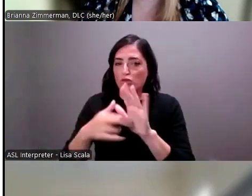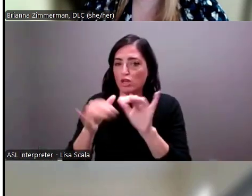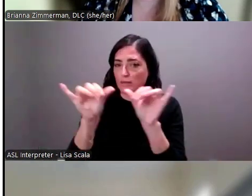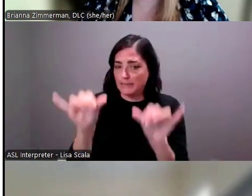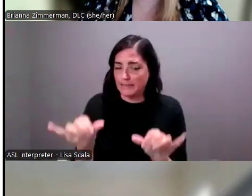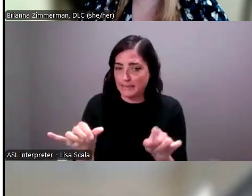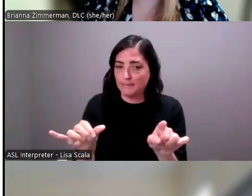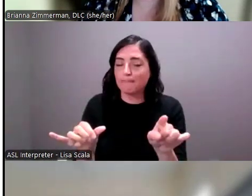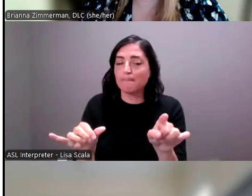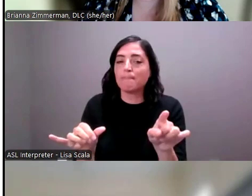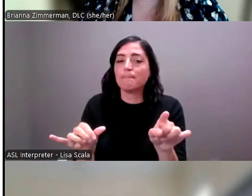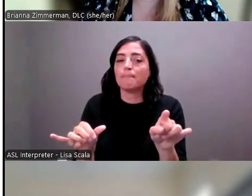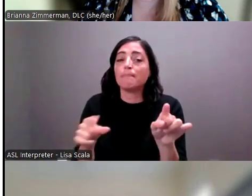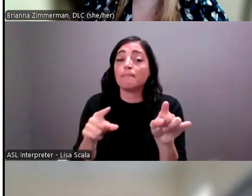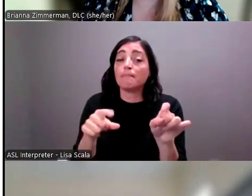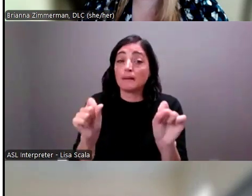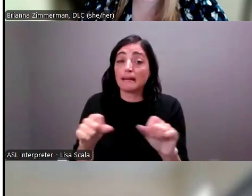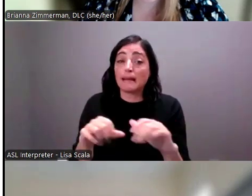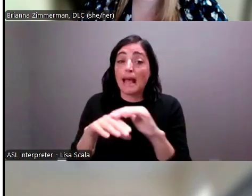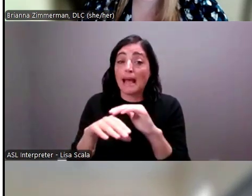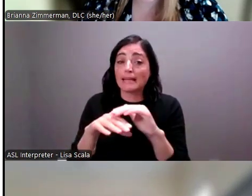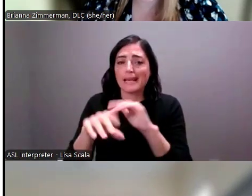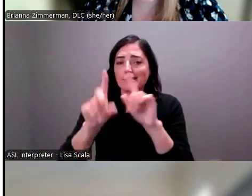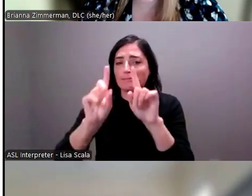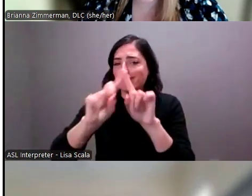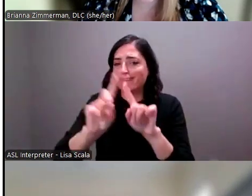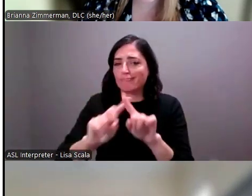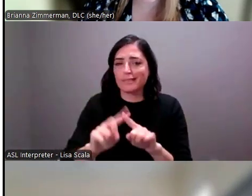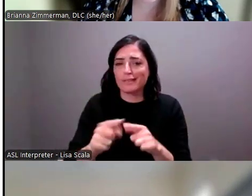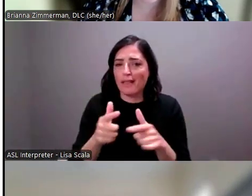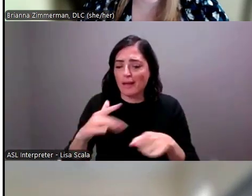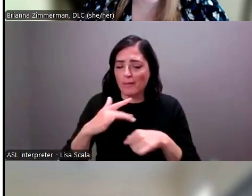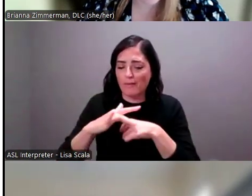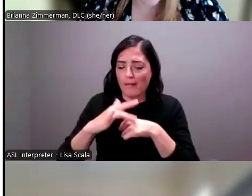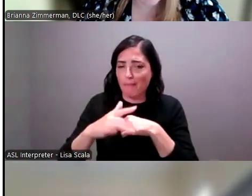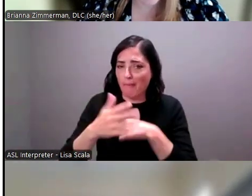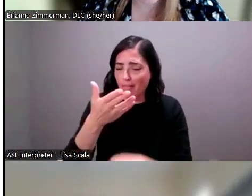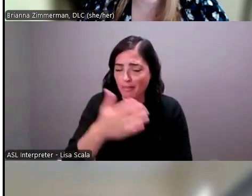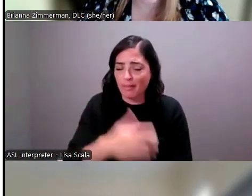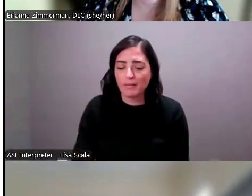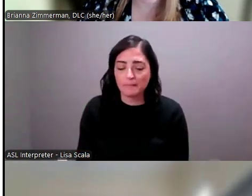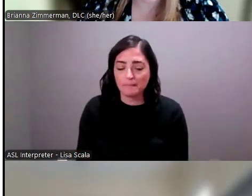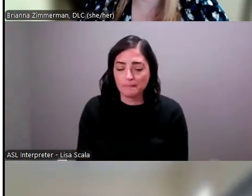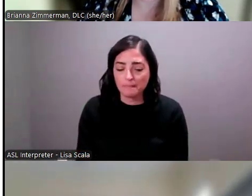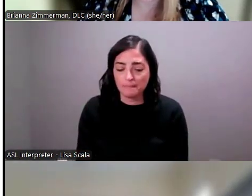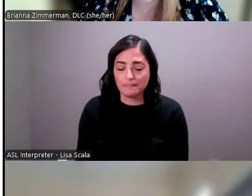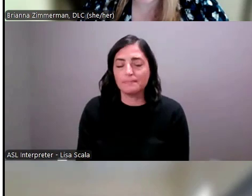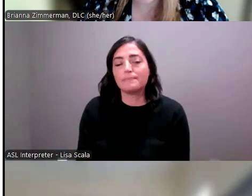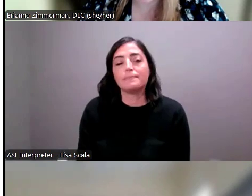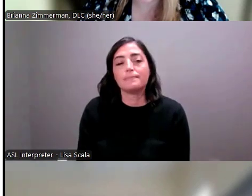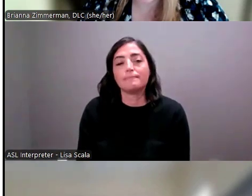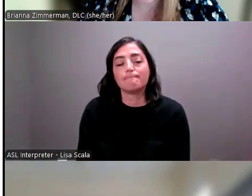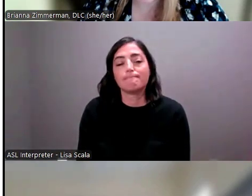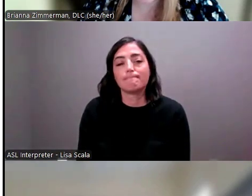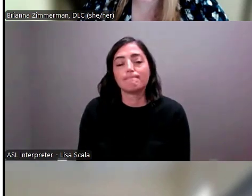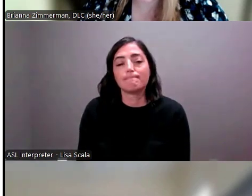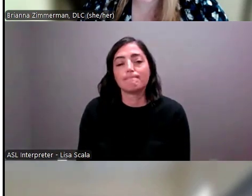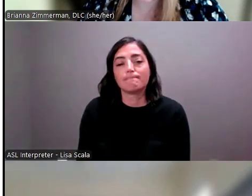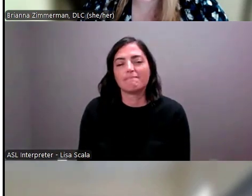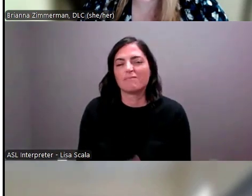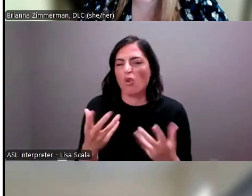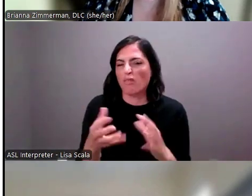can access it in a variety of languages. And like I